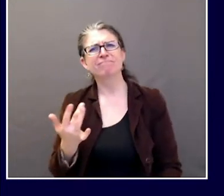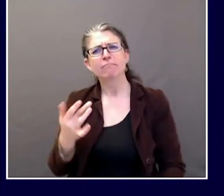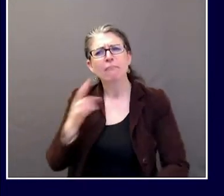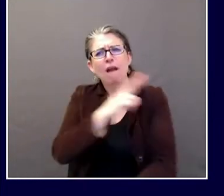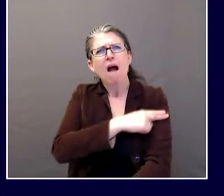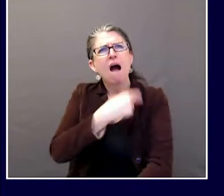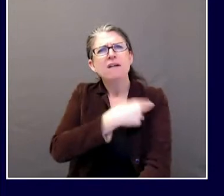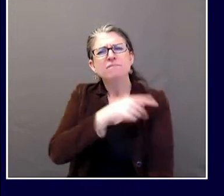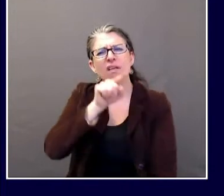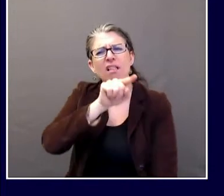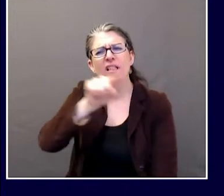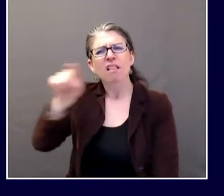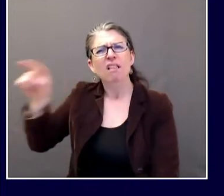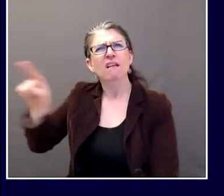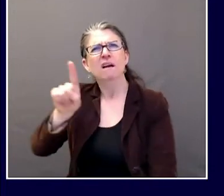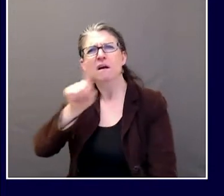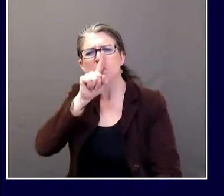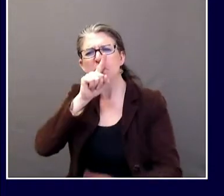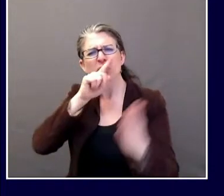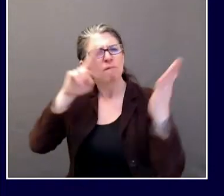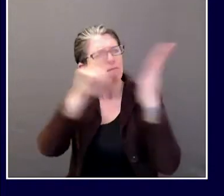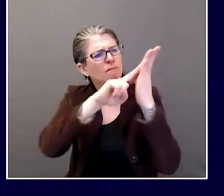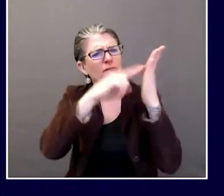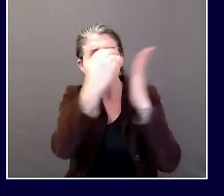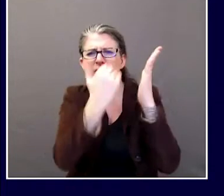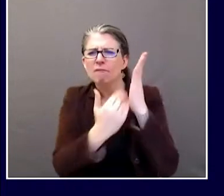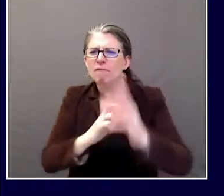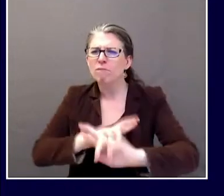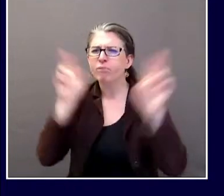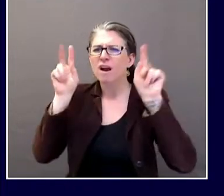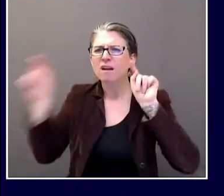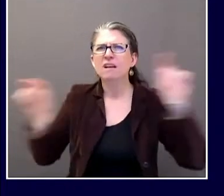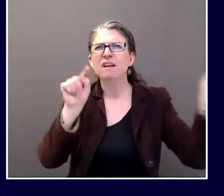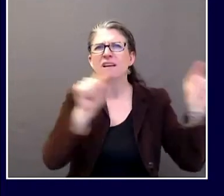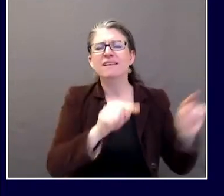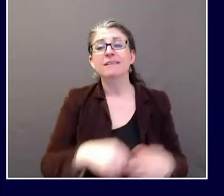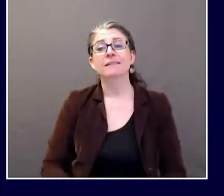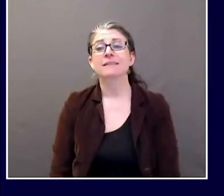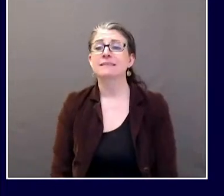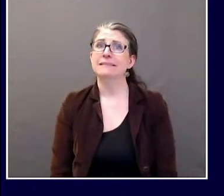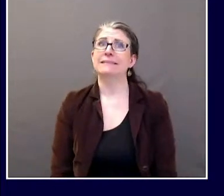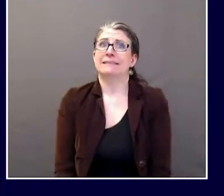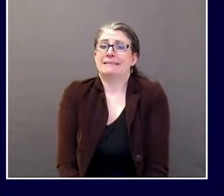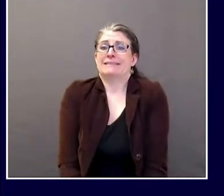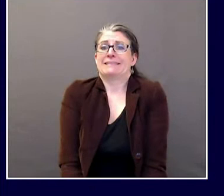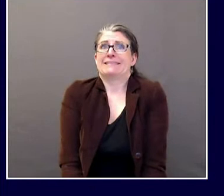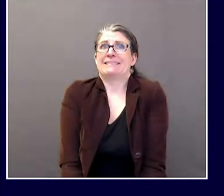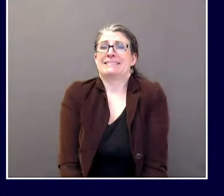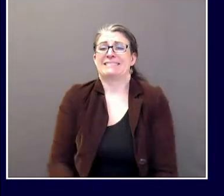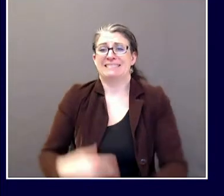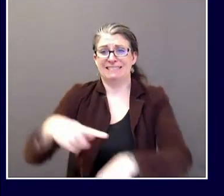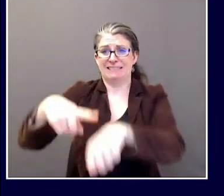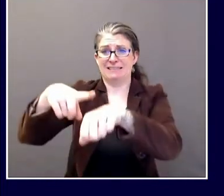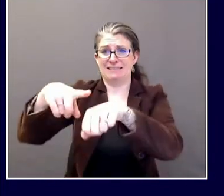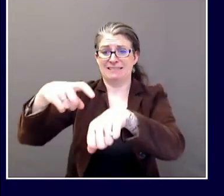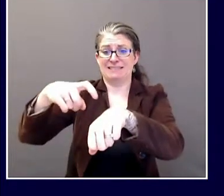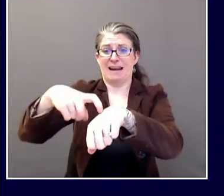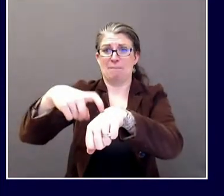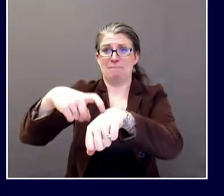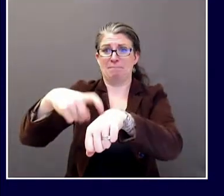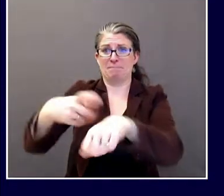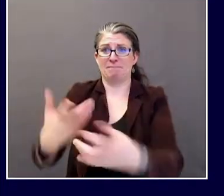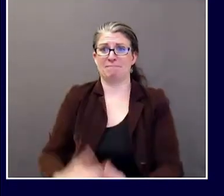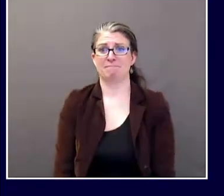this is only a matter of time. I've had the opportunity, as has Commissioner Lambrew, to speak with